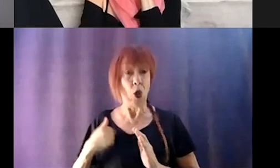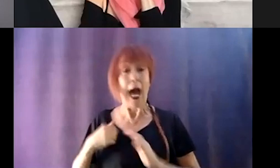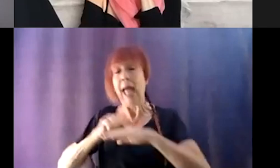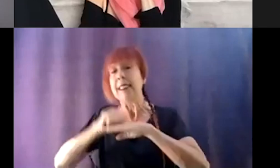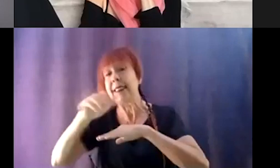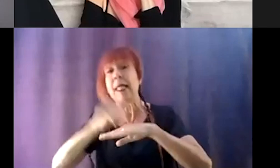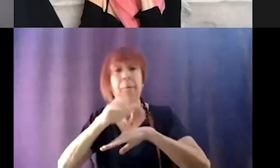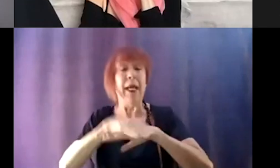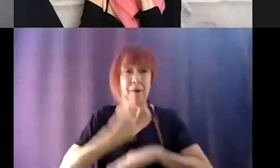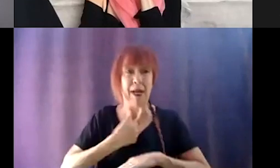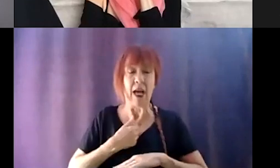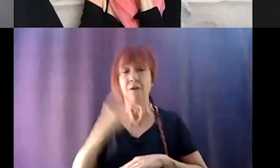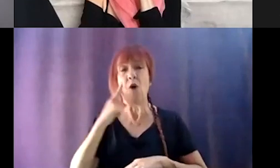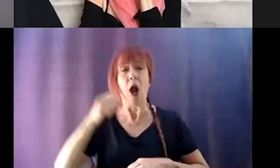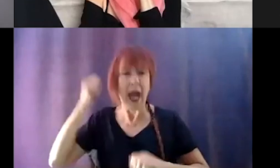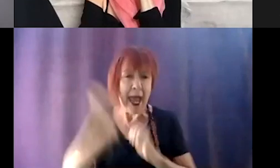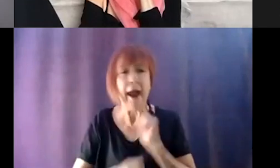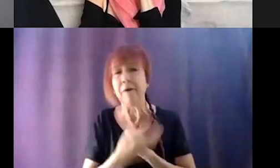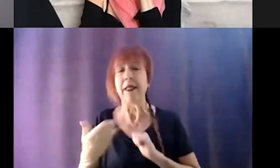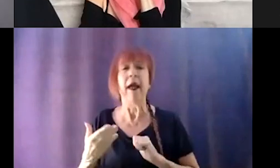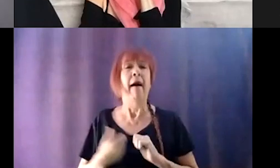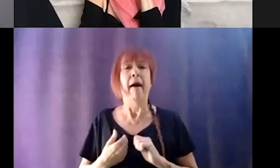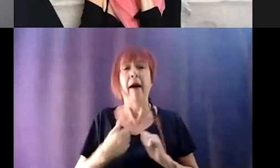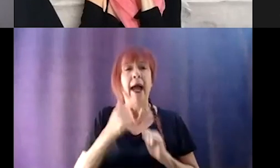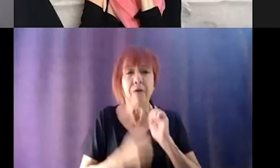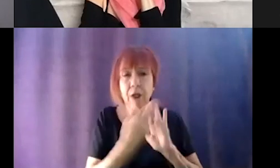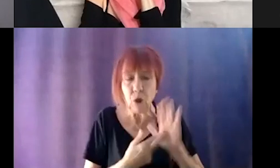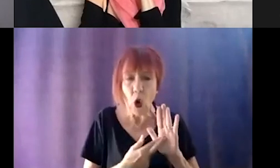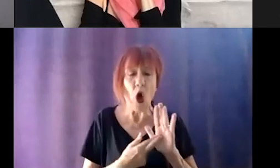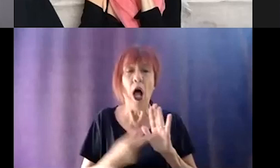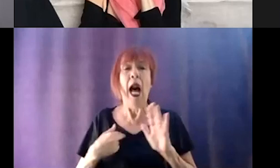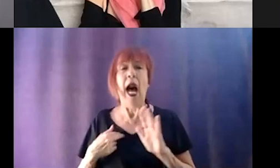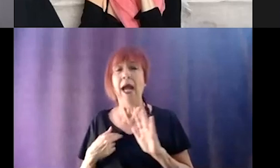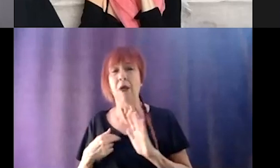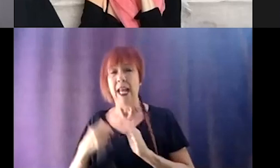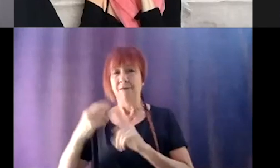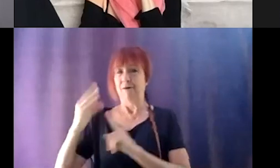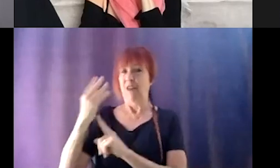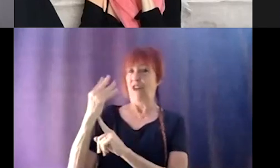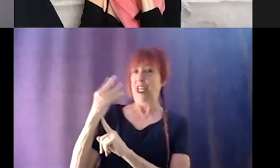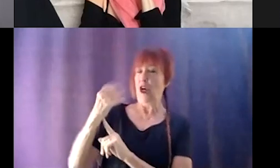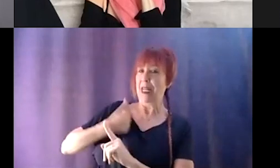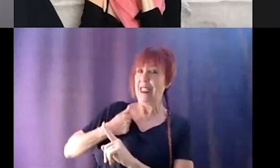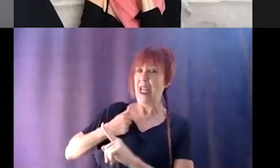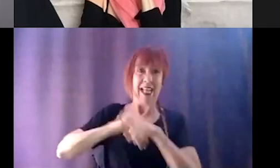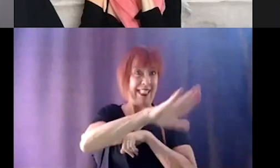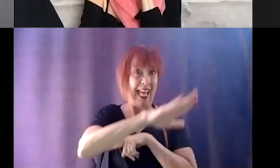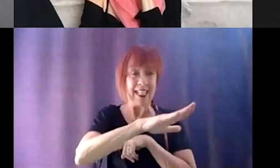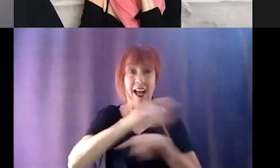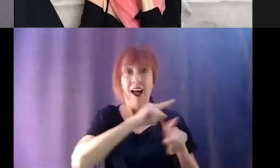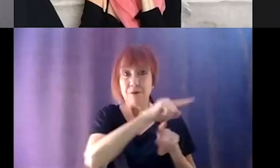for everything under the sun. I self-taped myself for projects that I wasn't called in for. Later got into casting and realized that that's